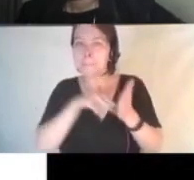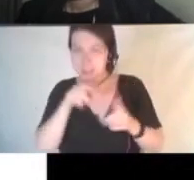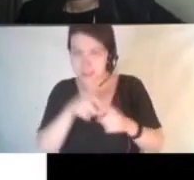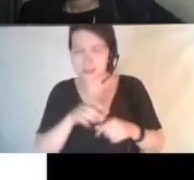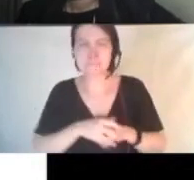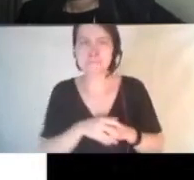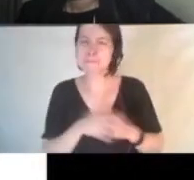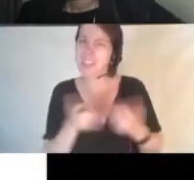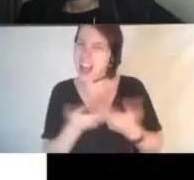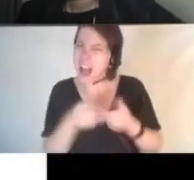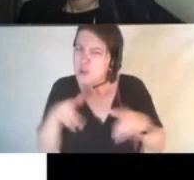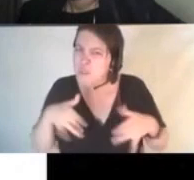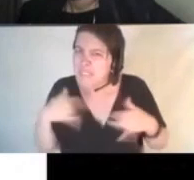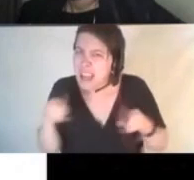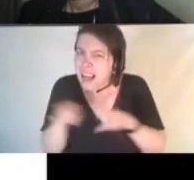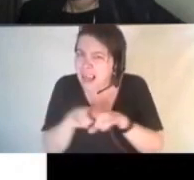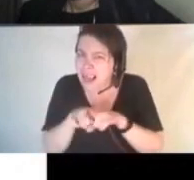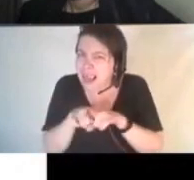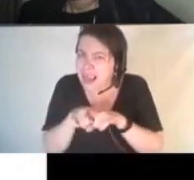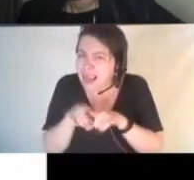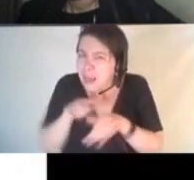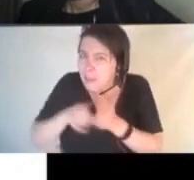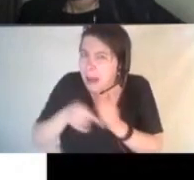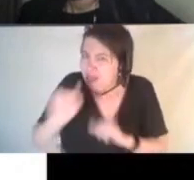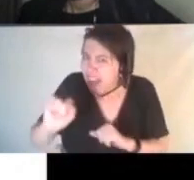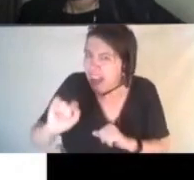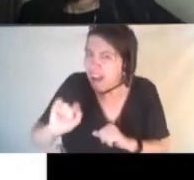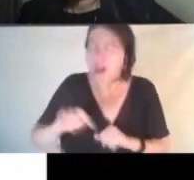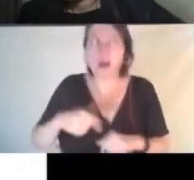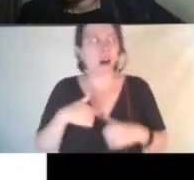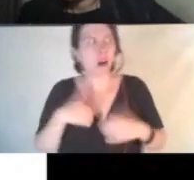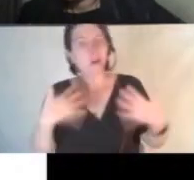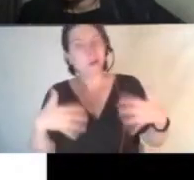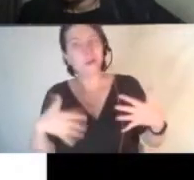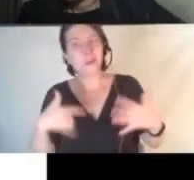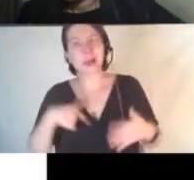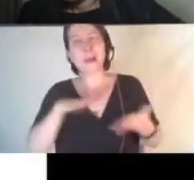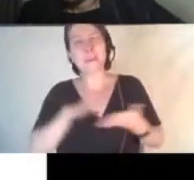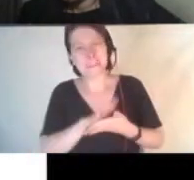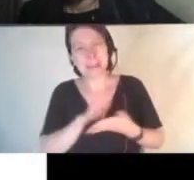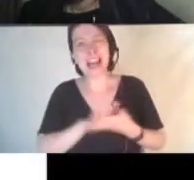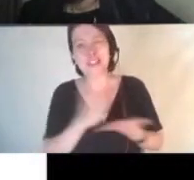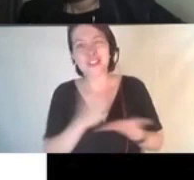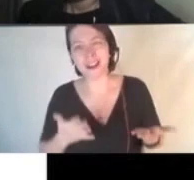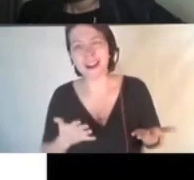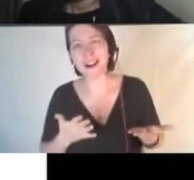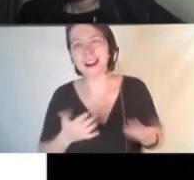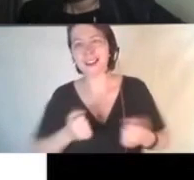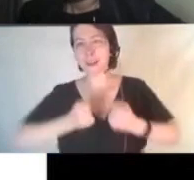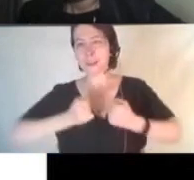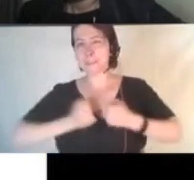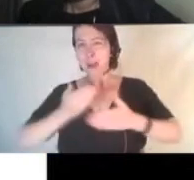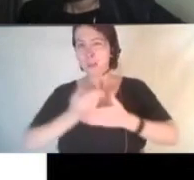It was good. It was a great pleasure to be able to not only have my work in a house, but